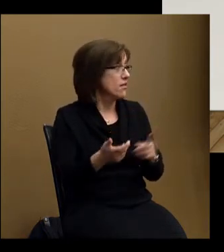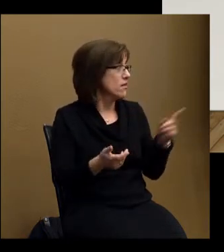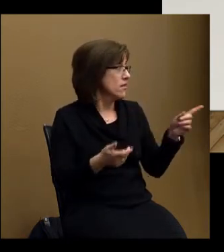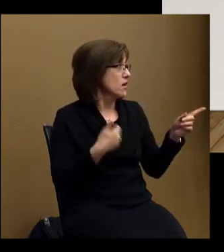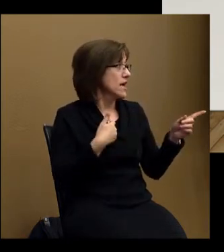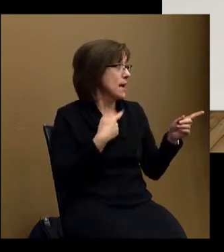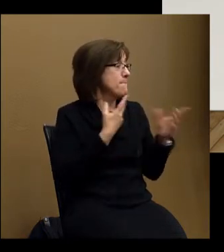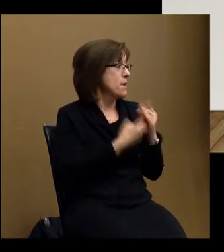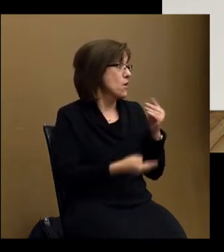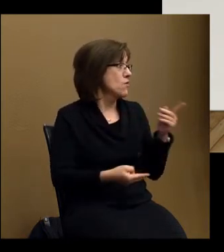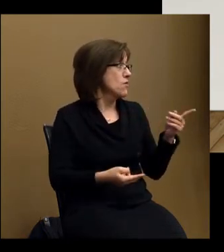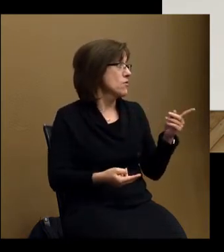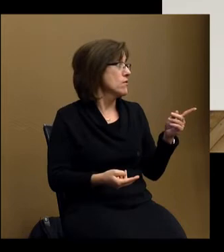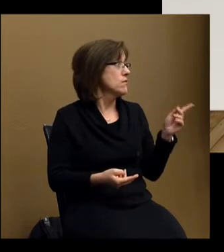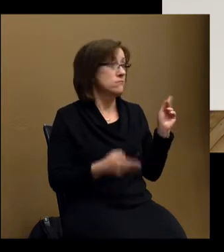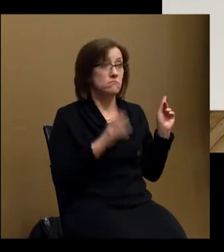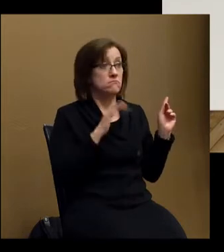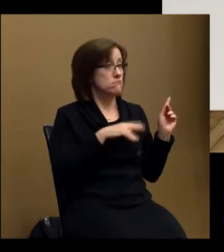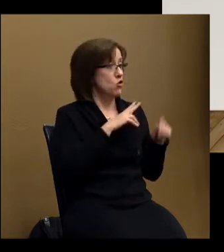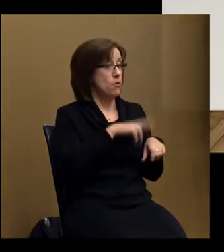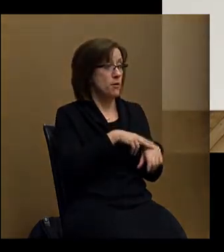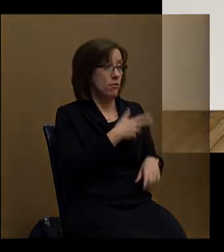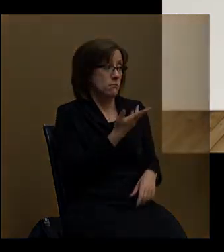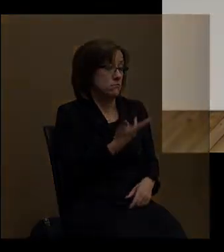both? Okay, that's fine.